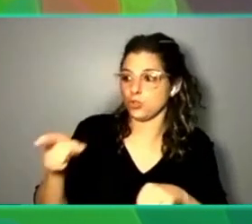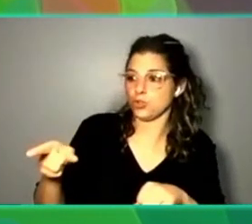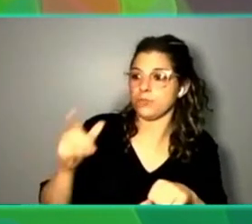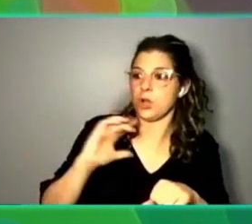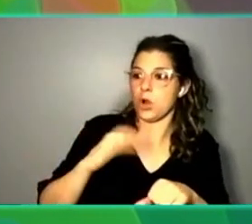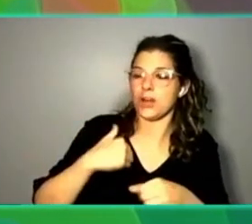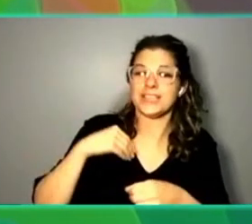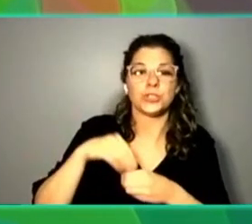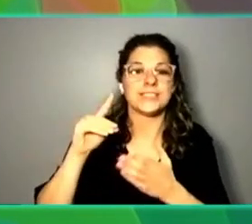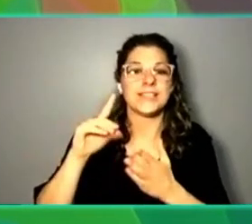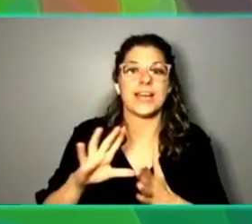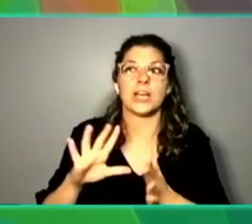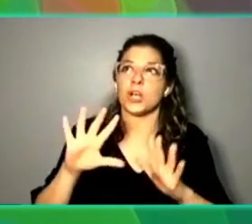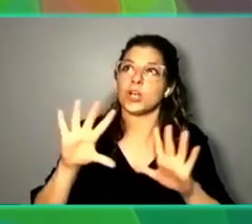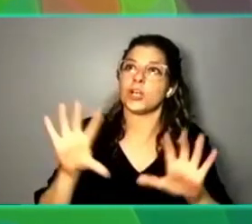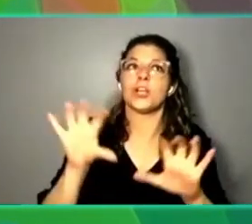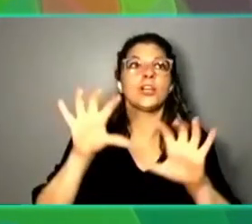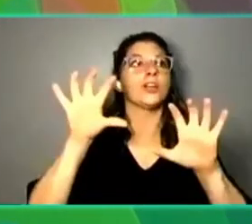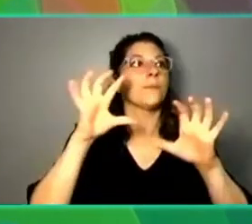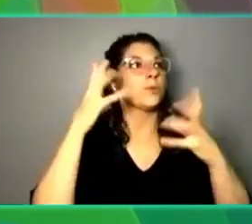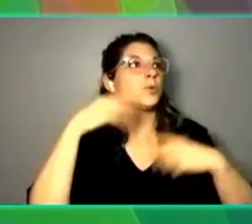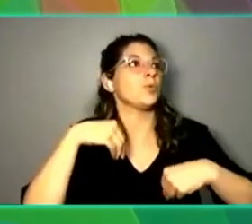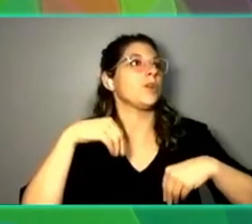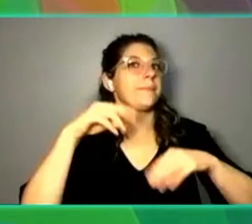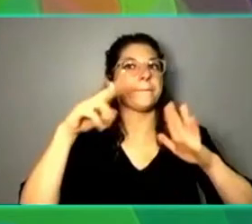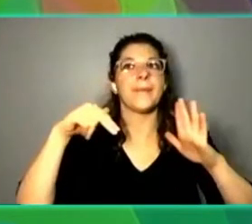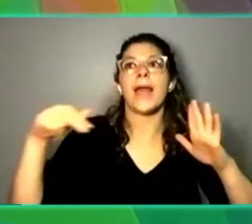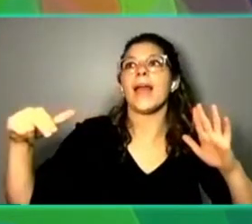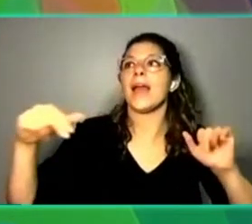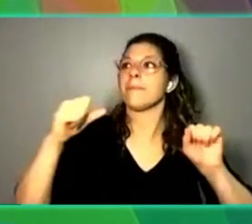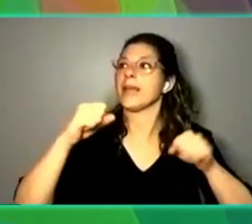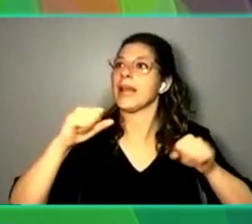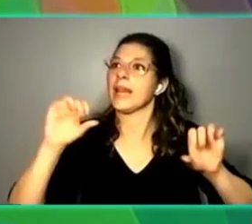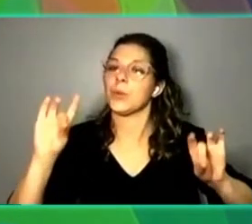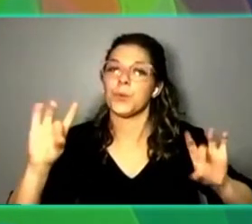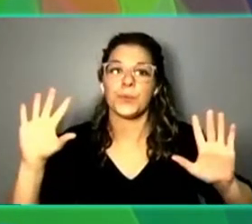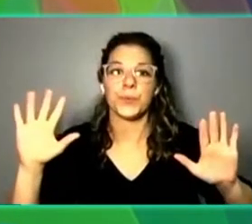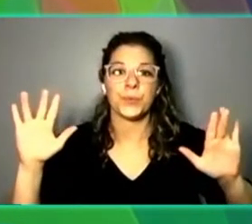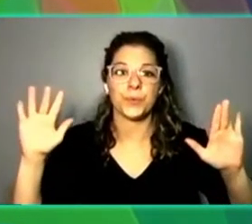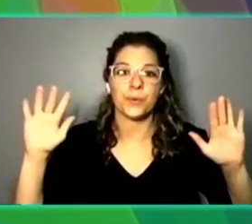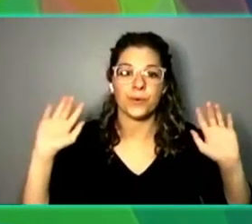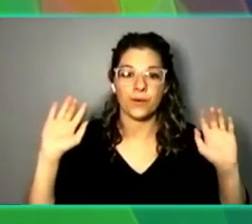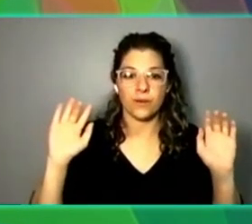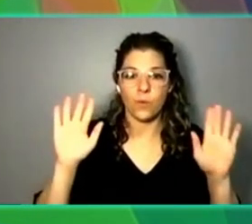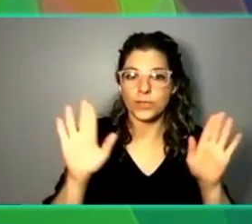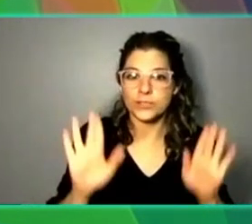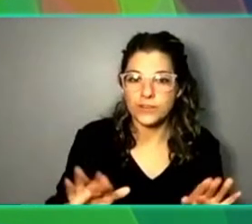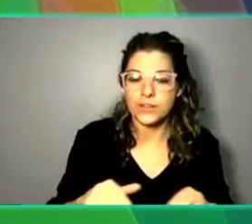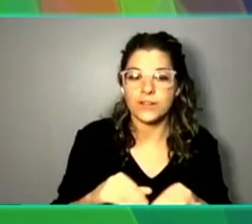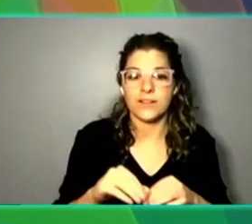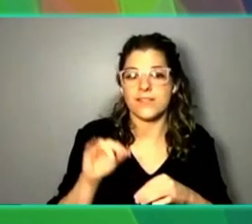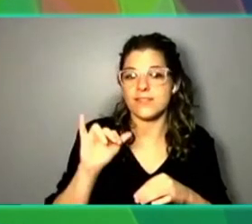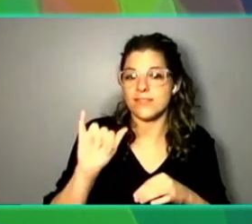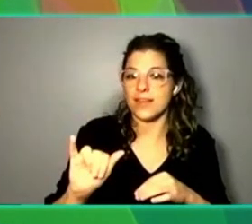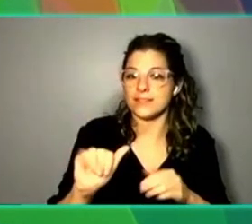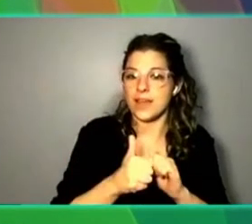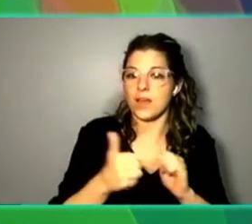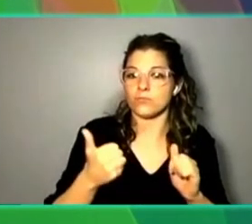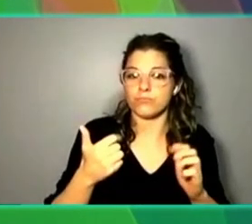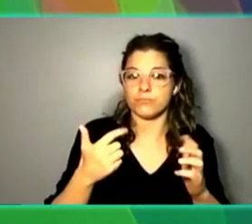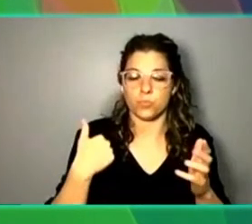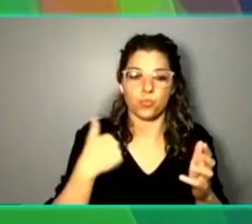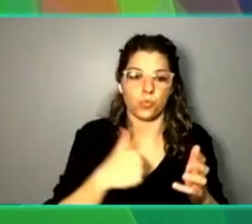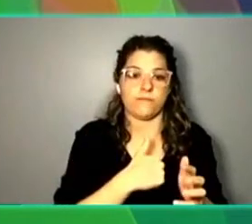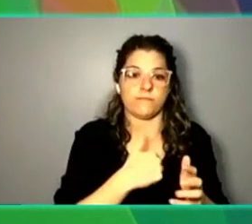interior designer, putting the beauty, the paint, making it, you know, making it wonderful. And that's sort of the way we've been